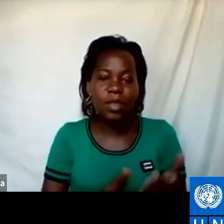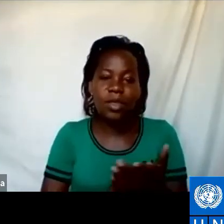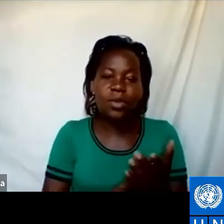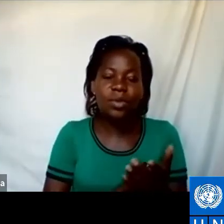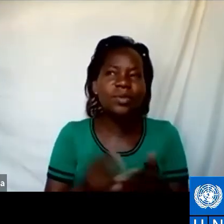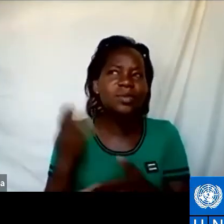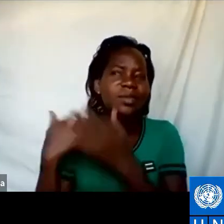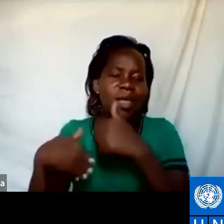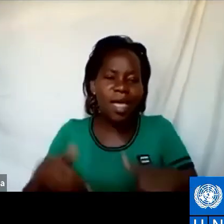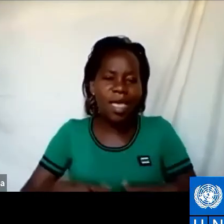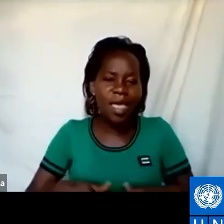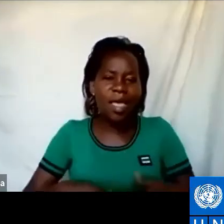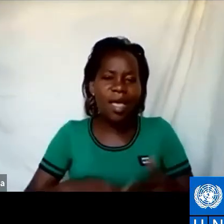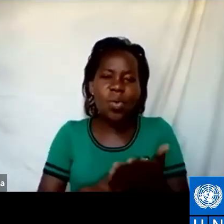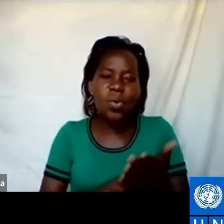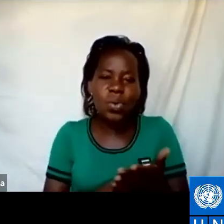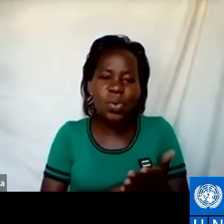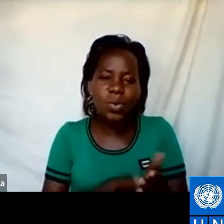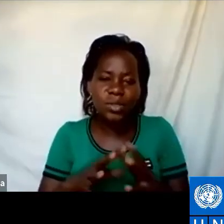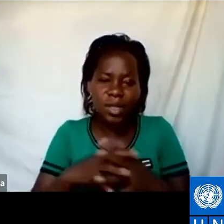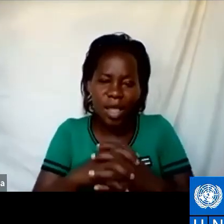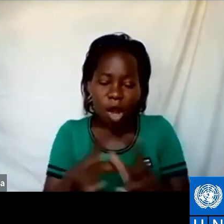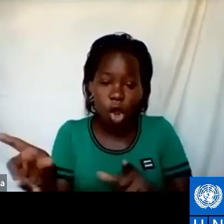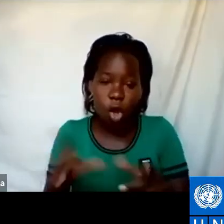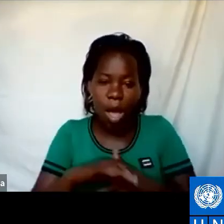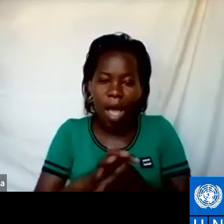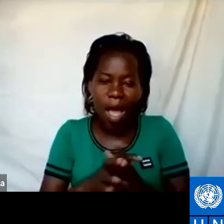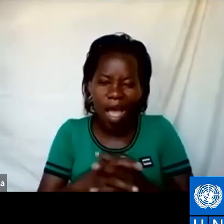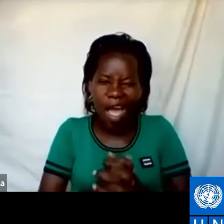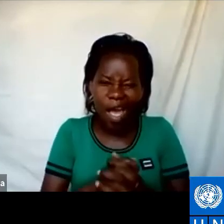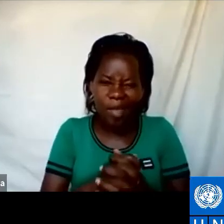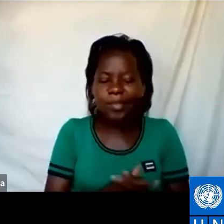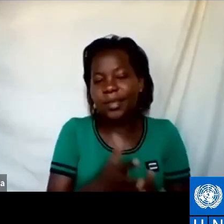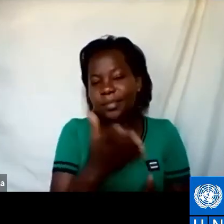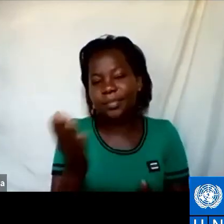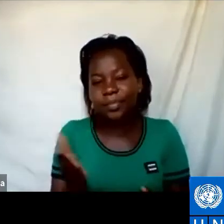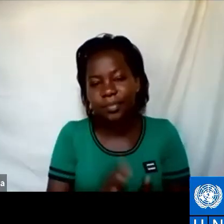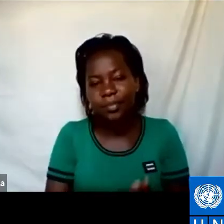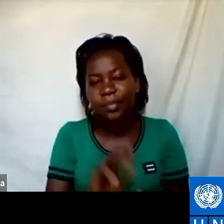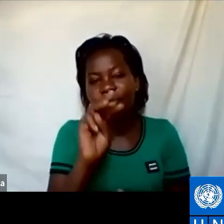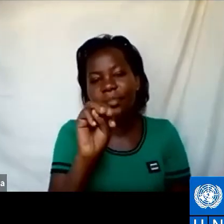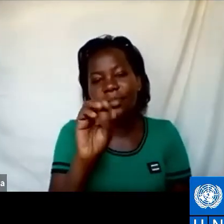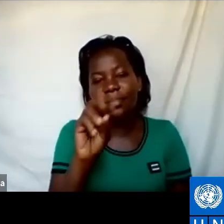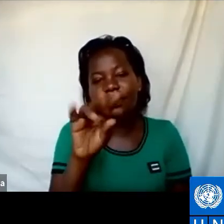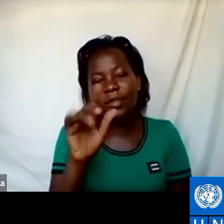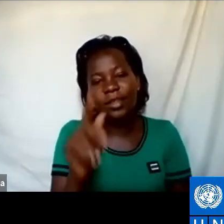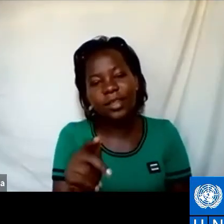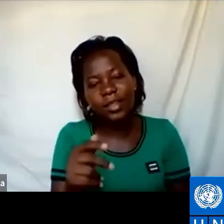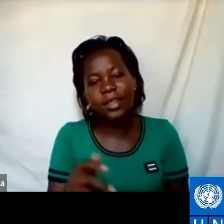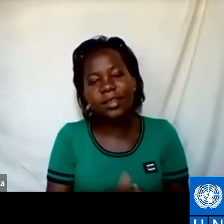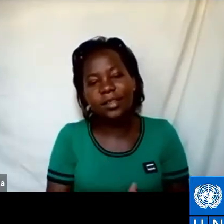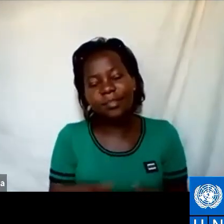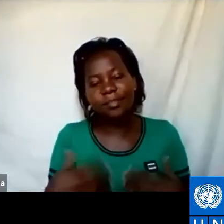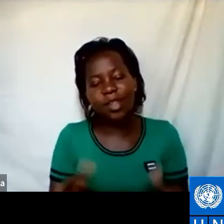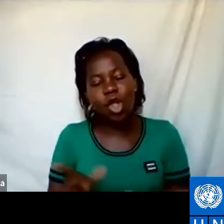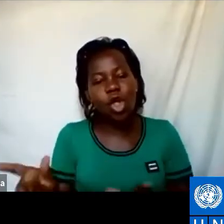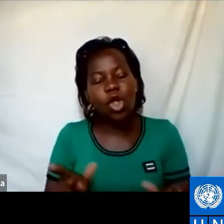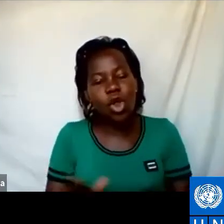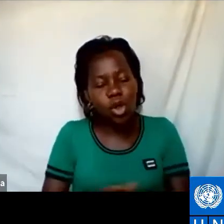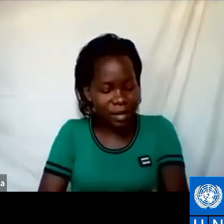I know Movit picked on their herbal jelly, and that was one of the first products, I think, both